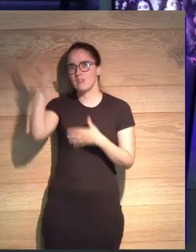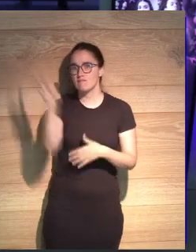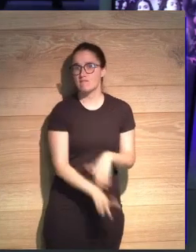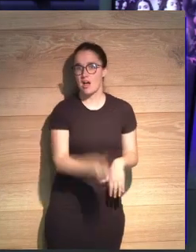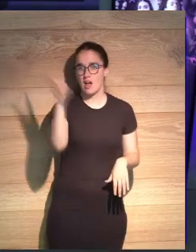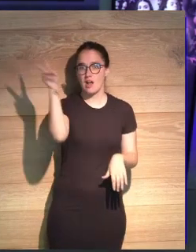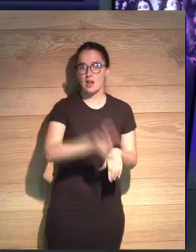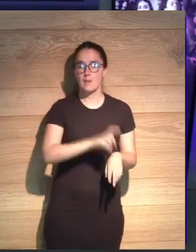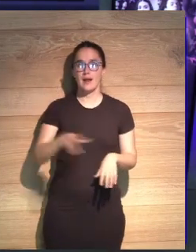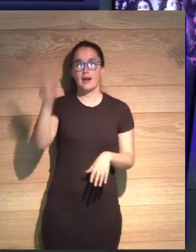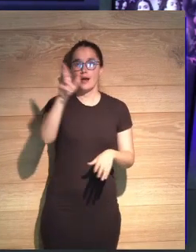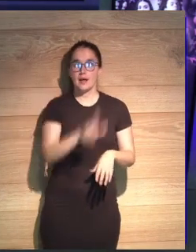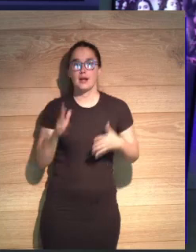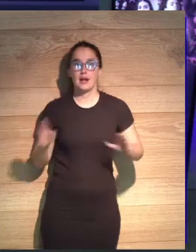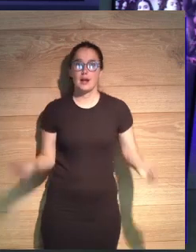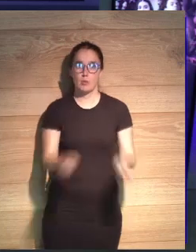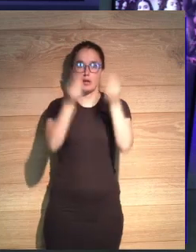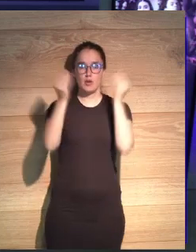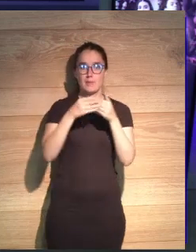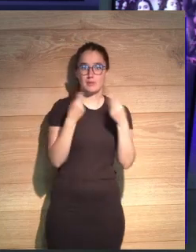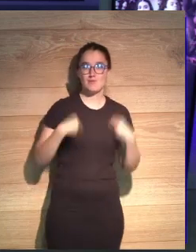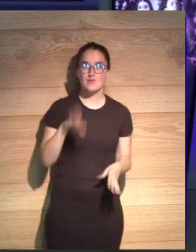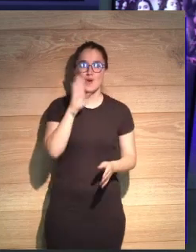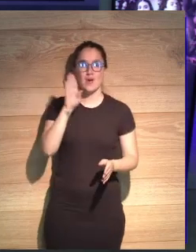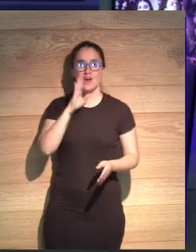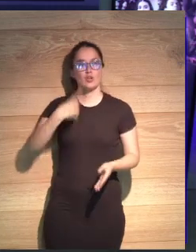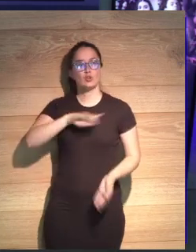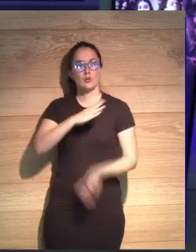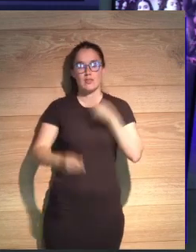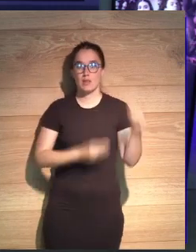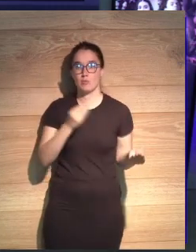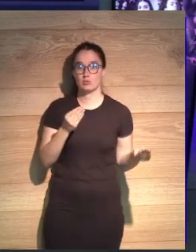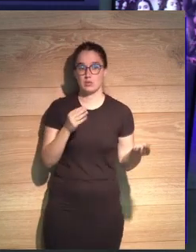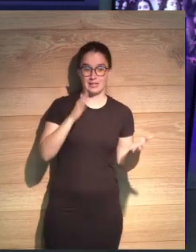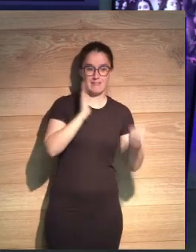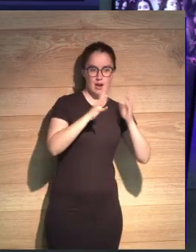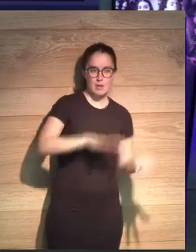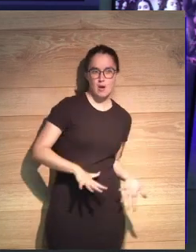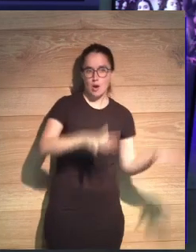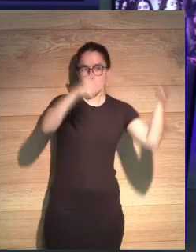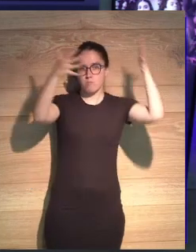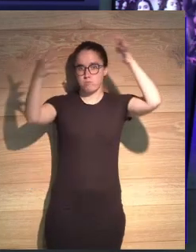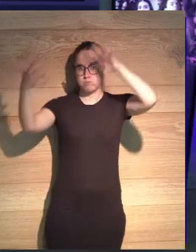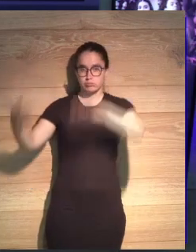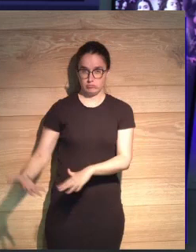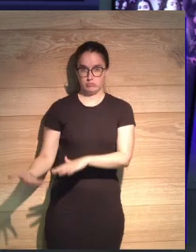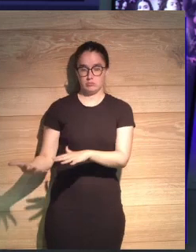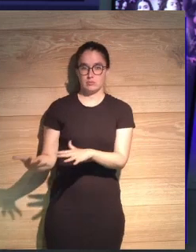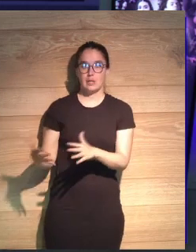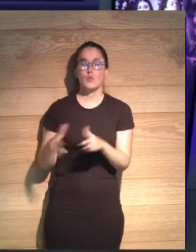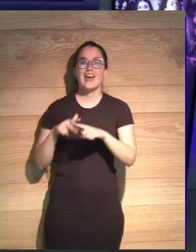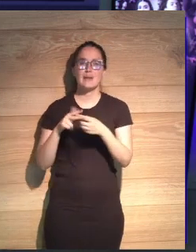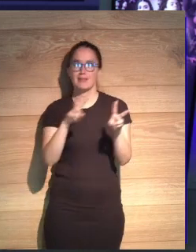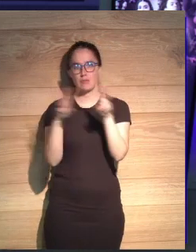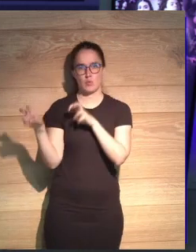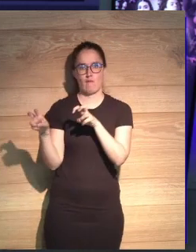him, and that has proved that this therapy is useful. And what we have done, we have